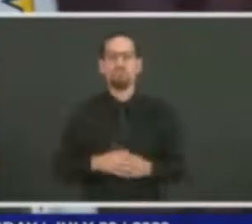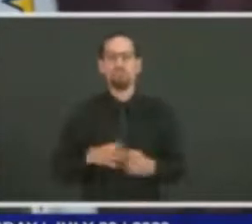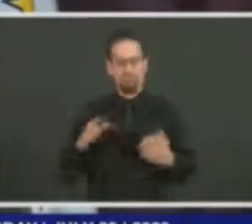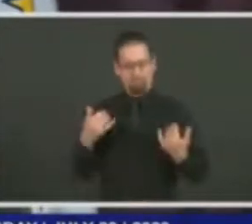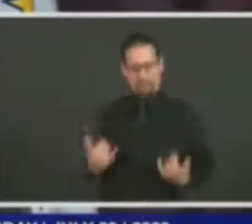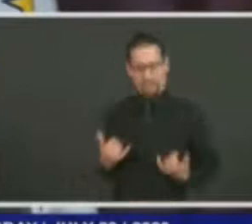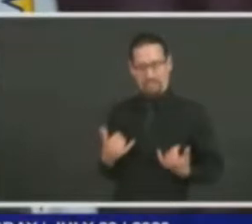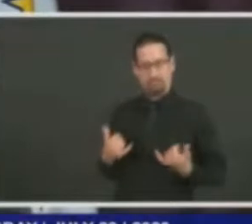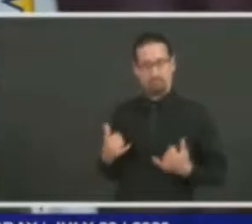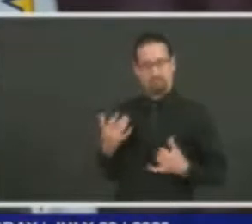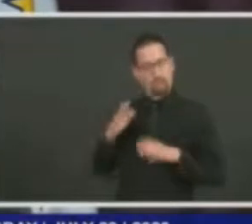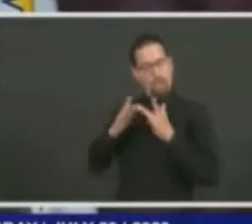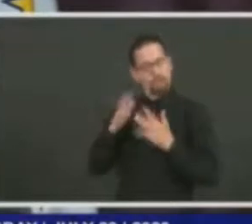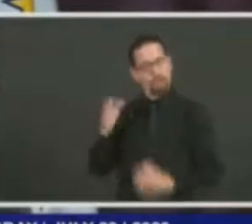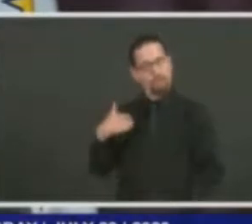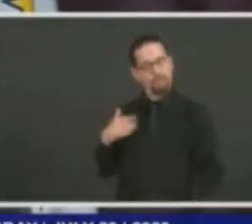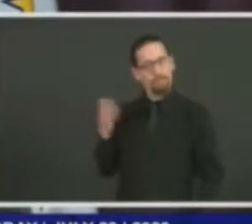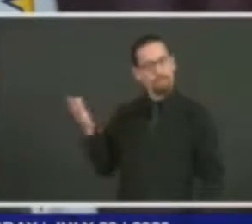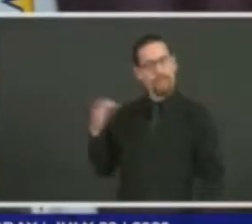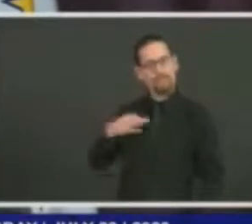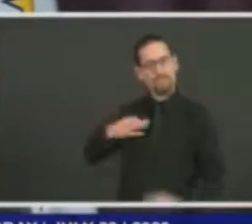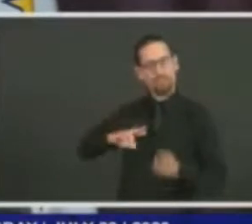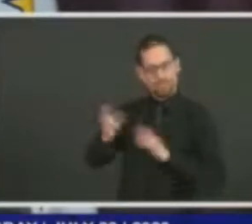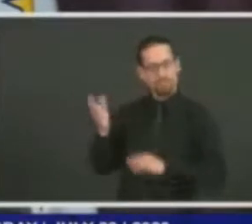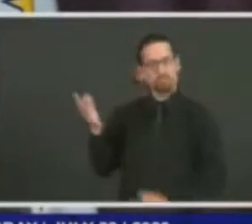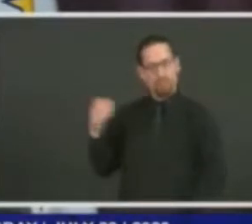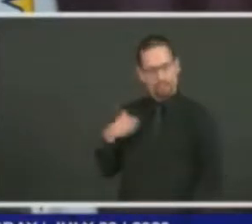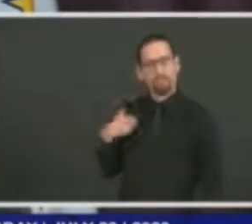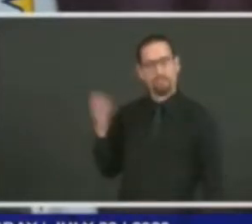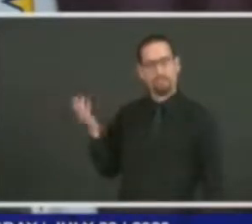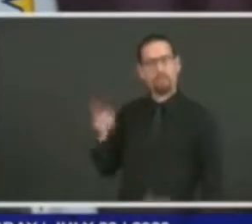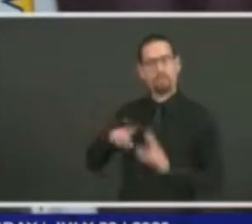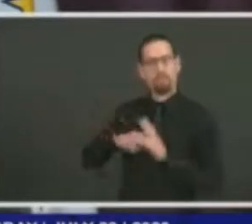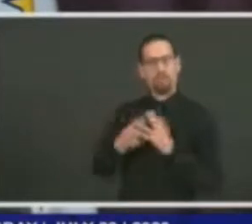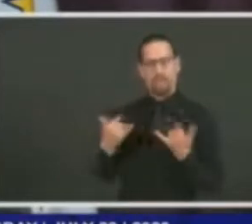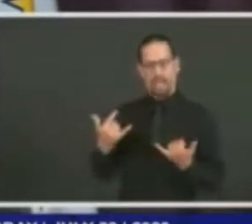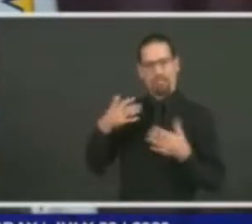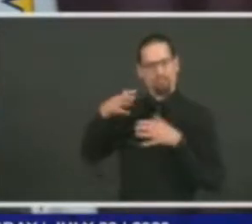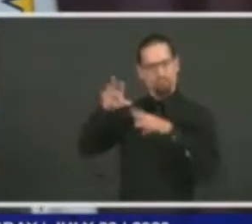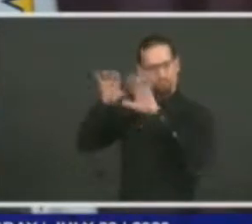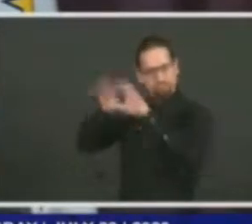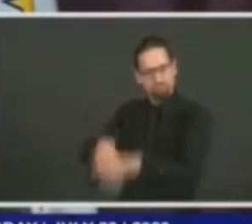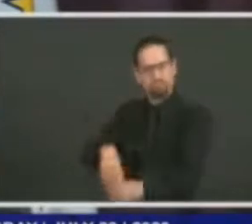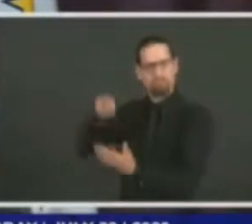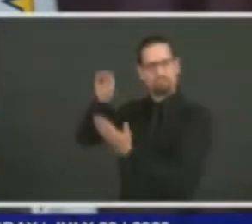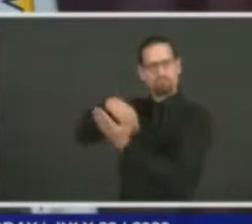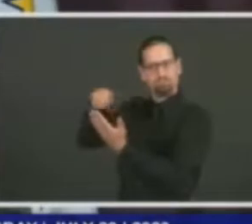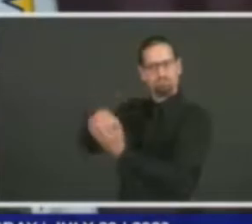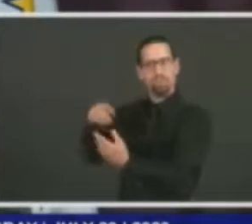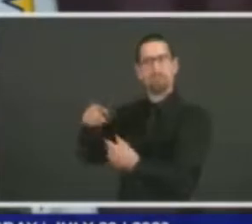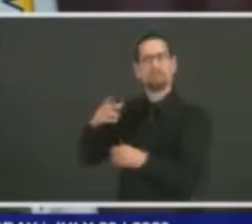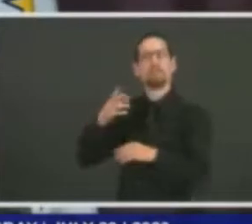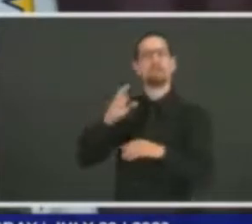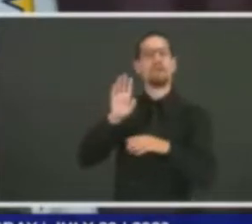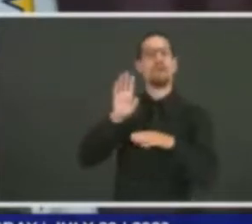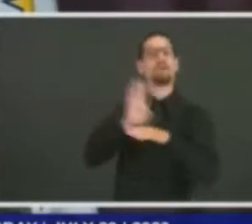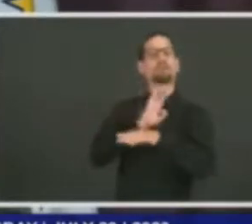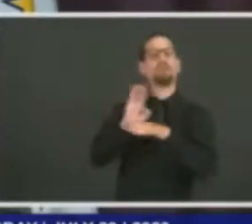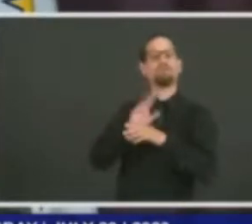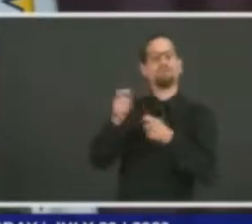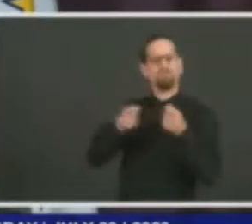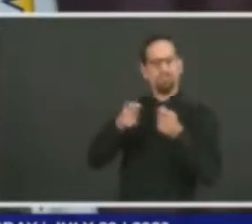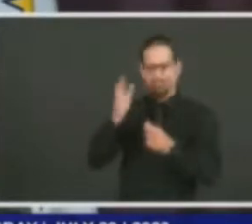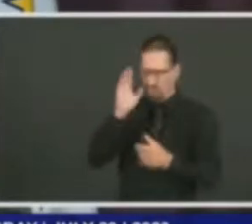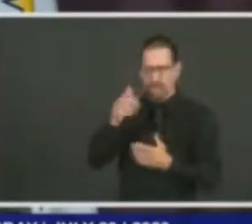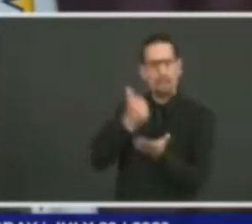an application, start to fill it out. I believe Commerce is going to have folks available to help if you're a very small business and you need a